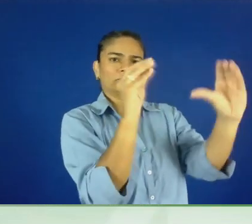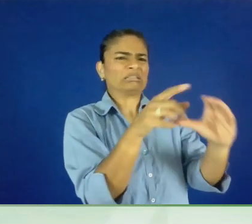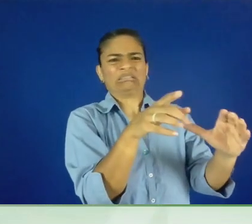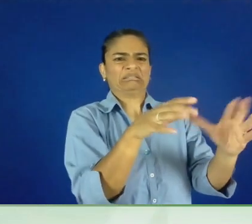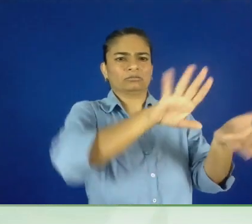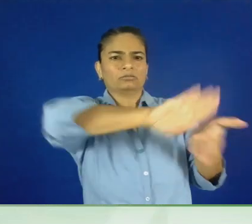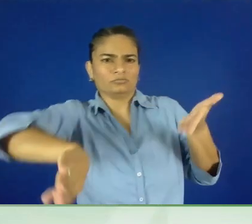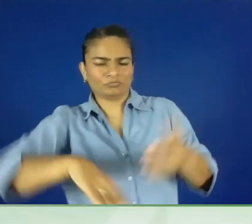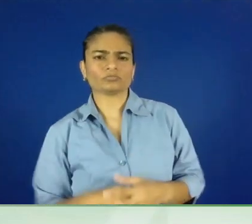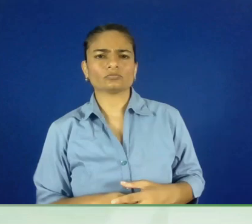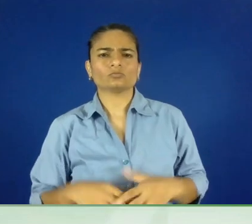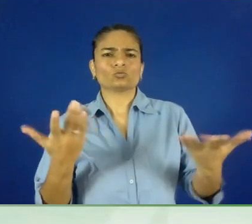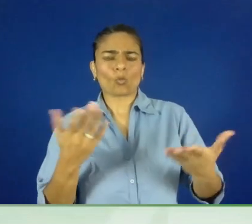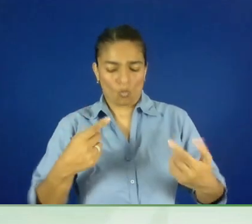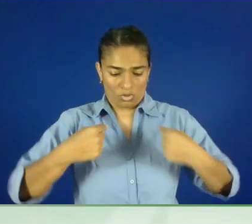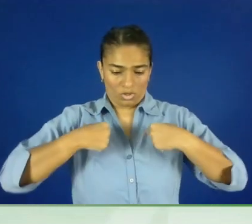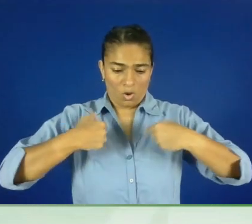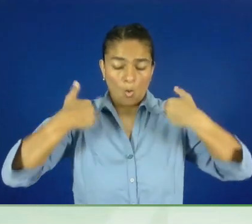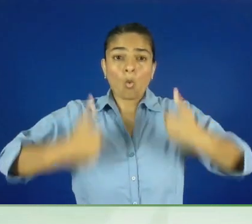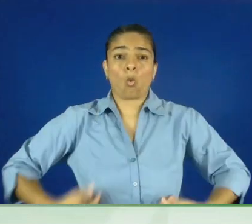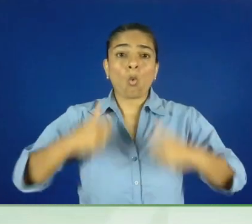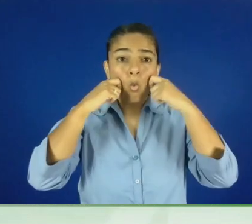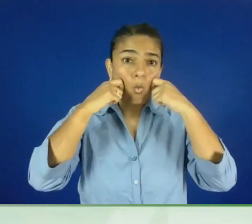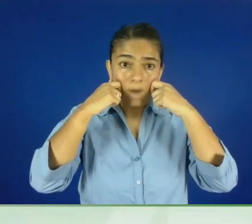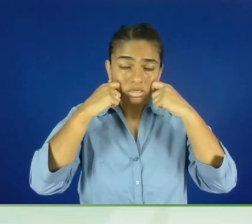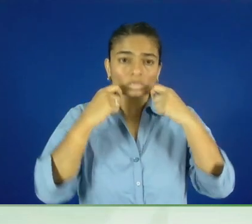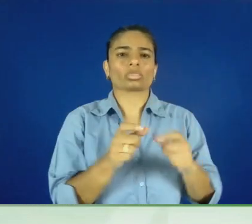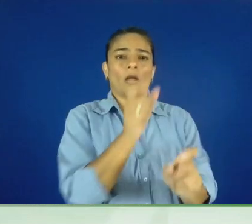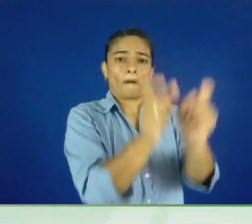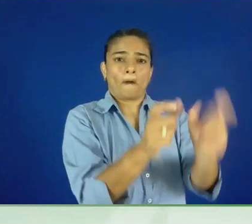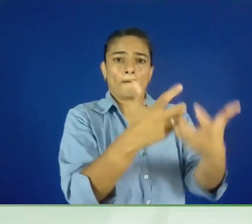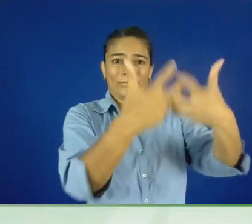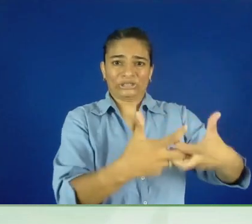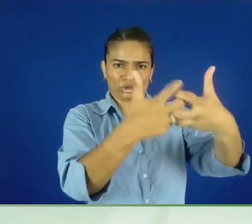things to go wrong and have an opportunity to make things go better.